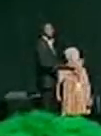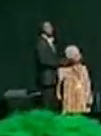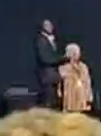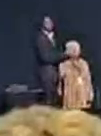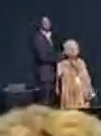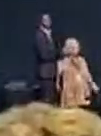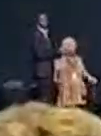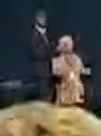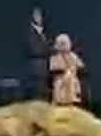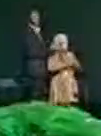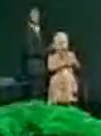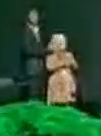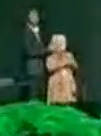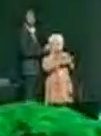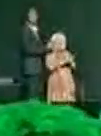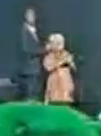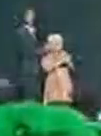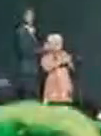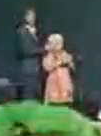recognition.